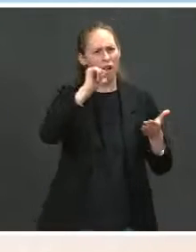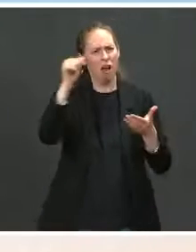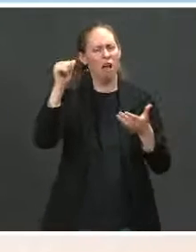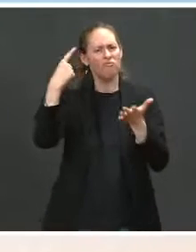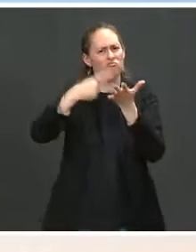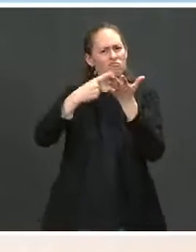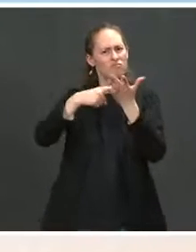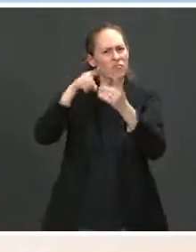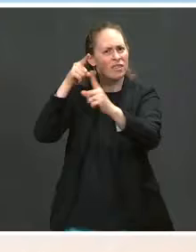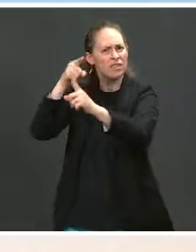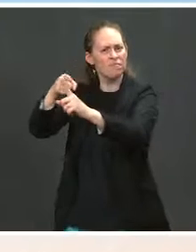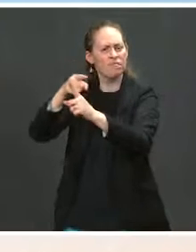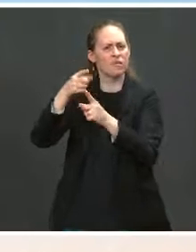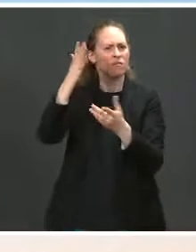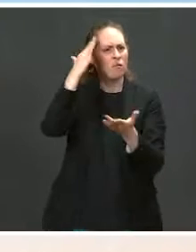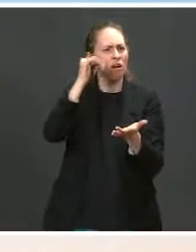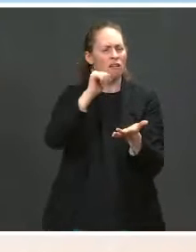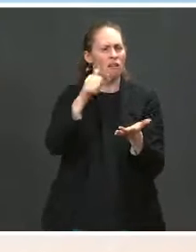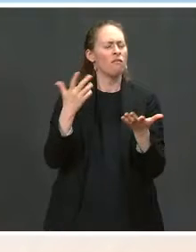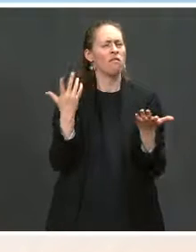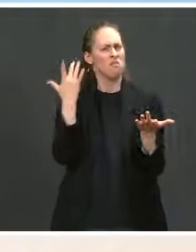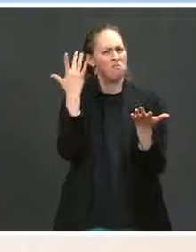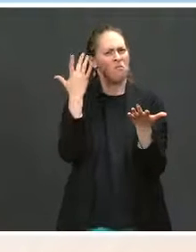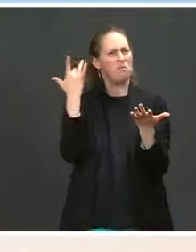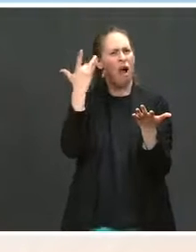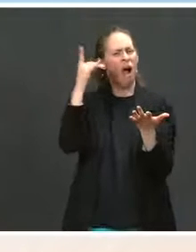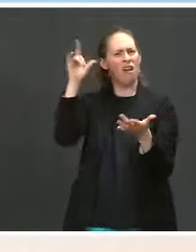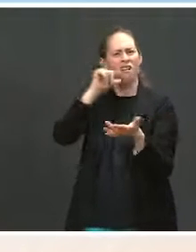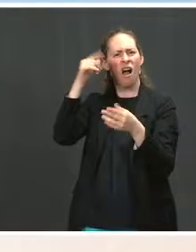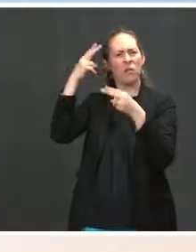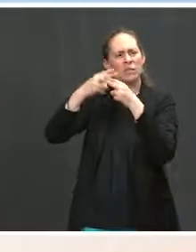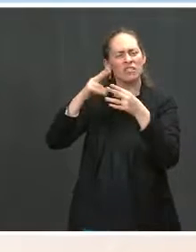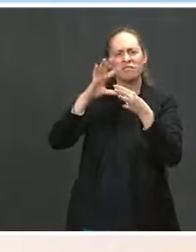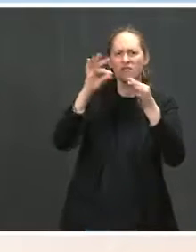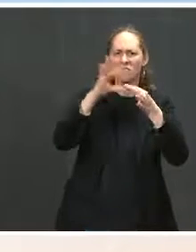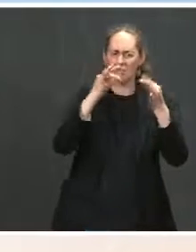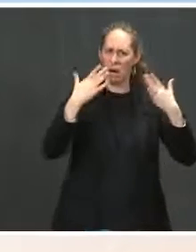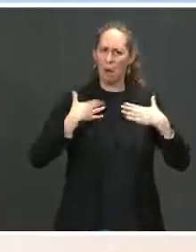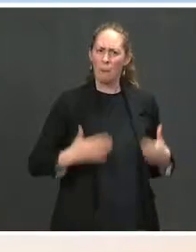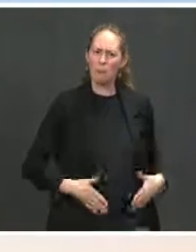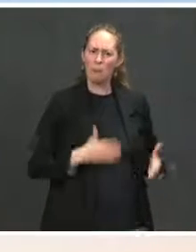of key human rights issue on the call? Well, I don't have more specifics of the